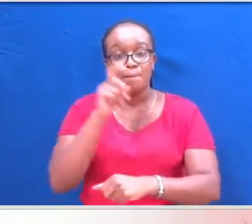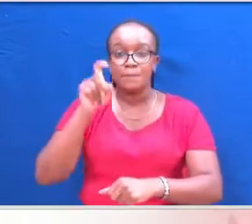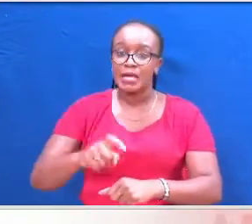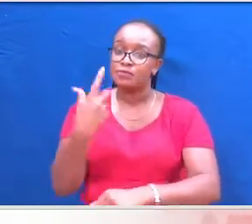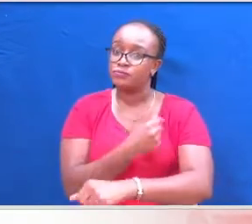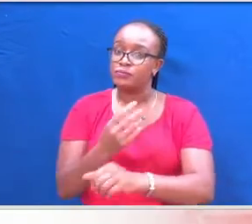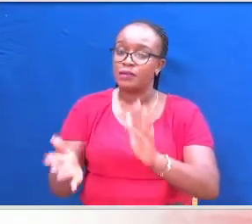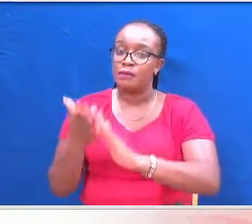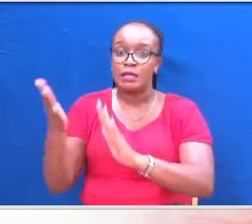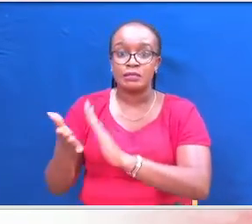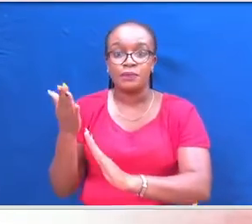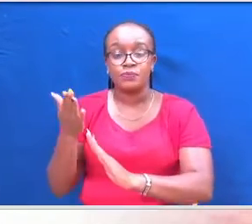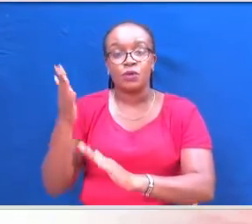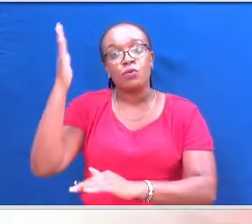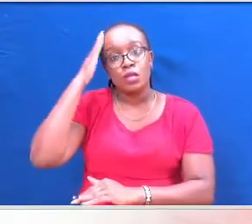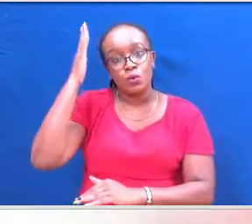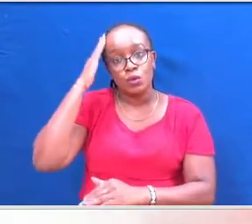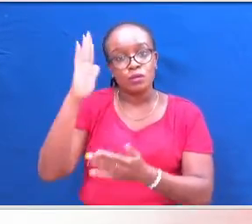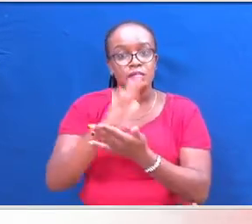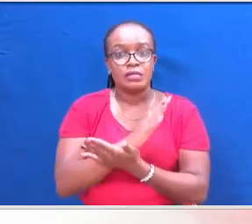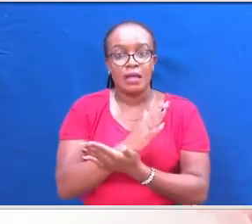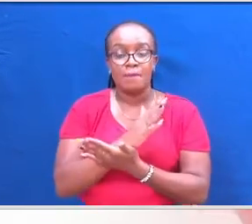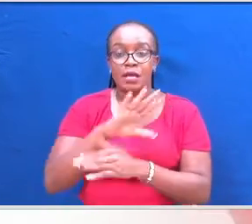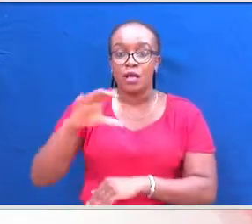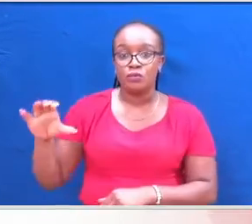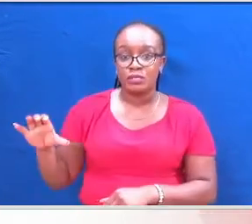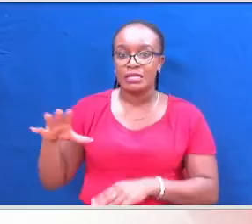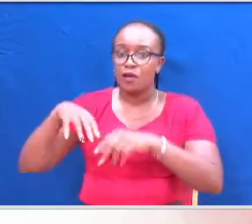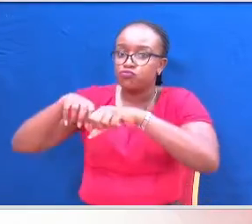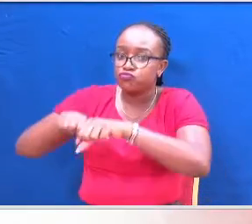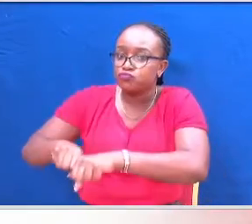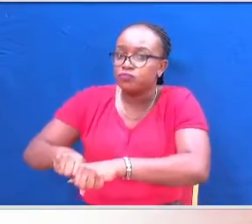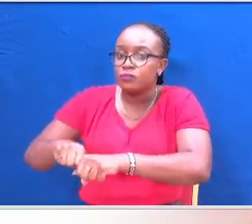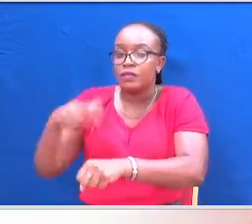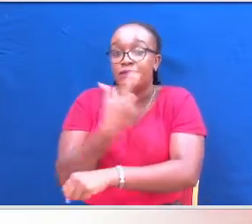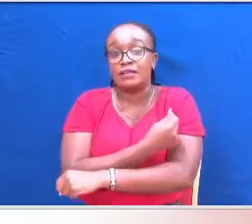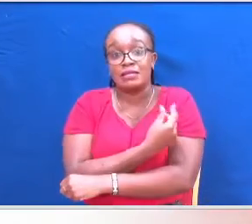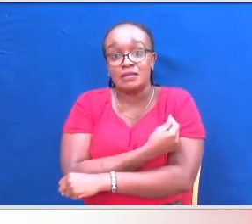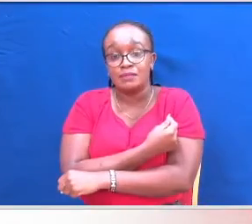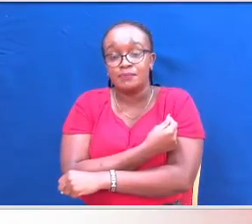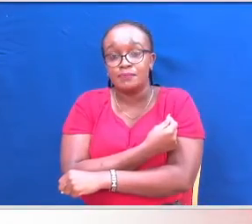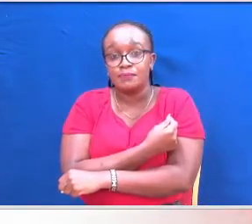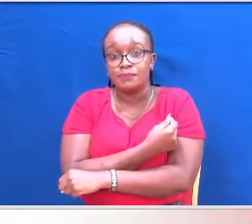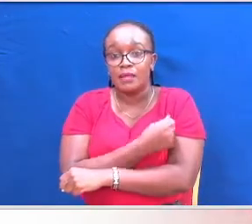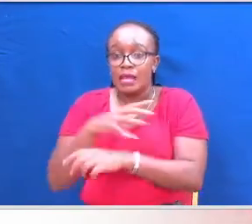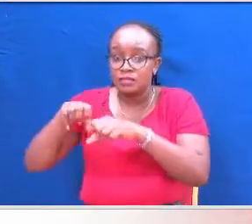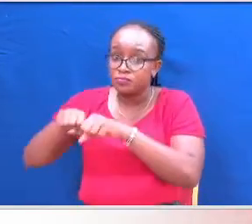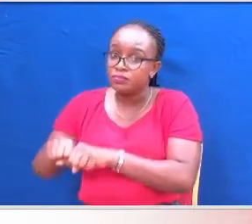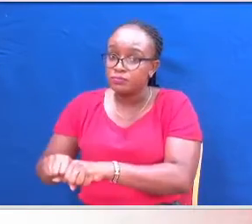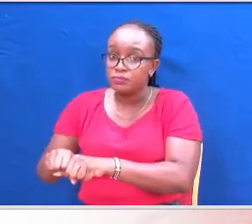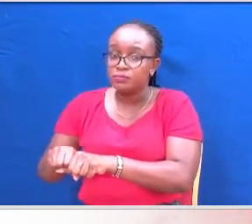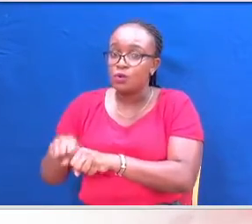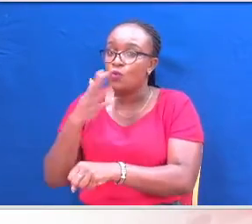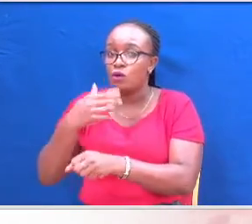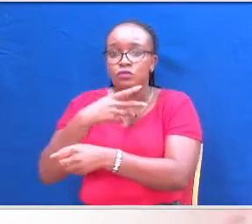have noted that some counties are holding on to vaccines, actually holding them